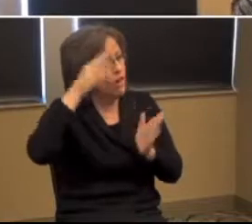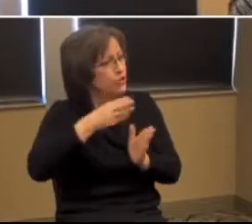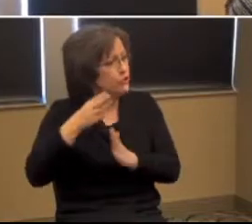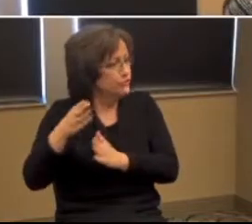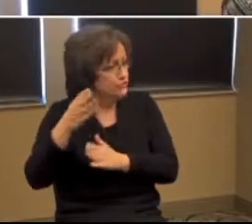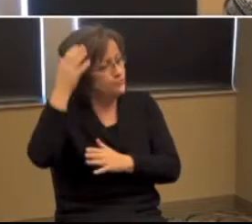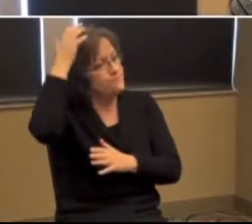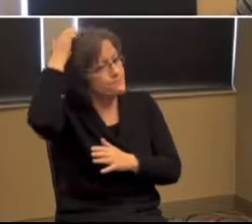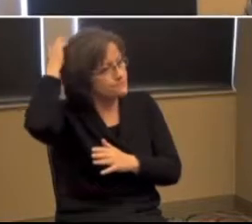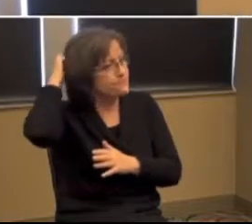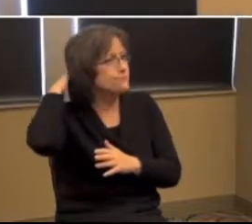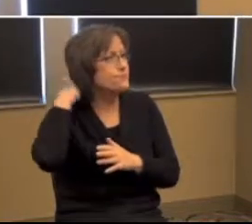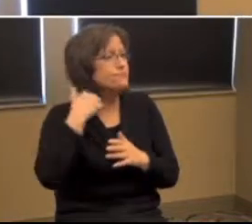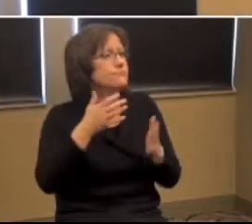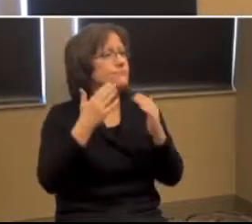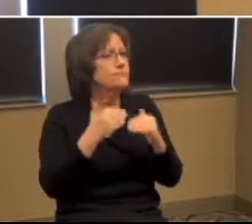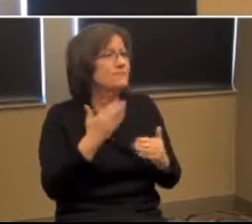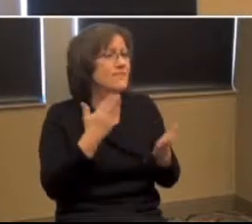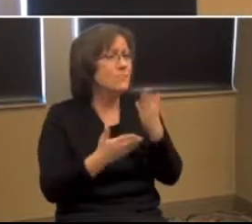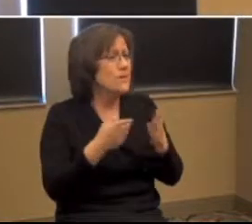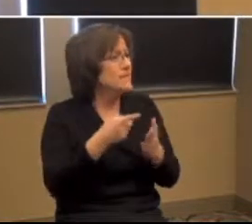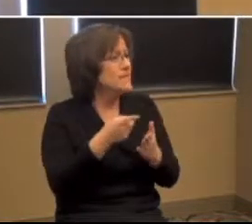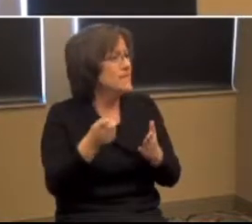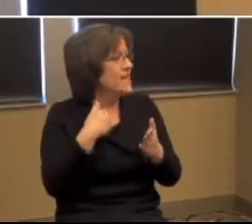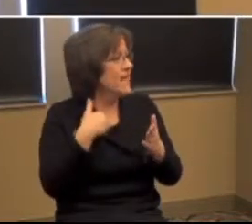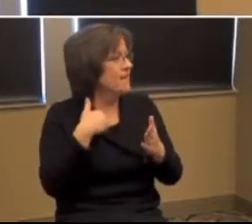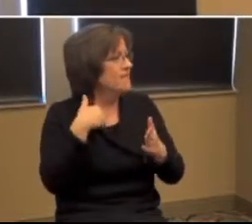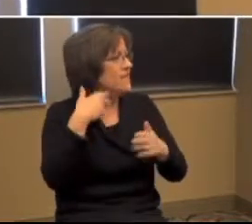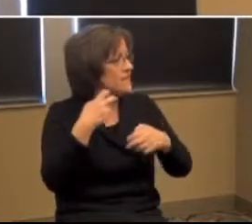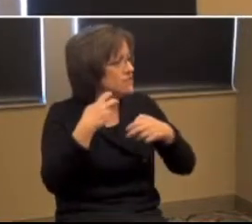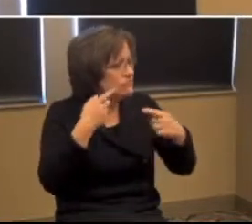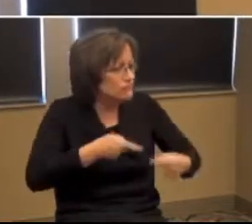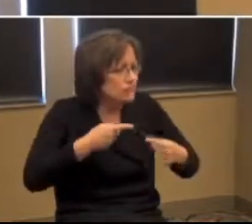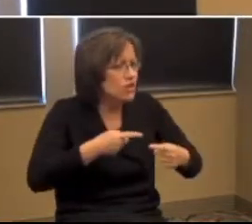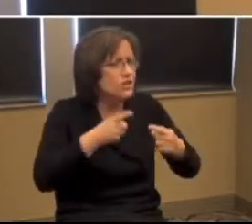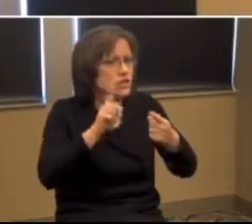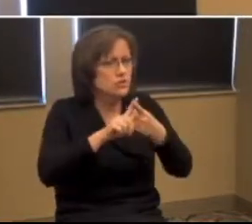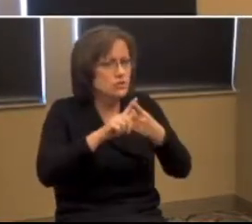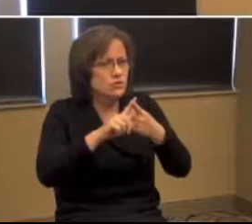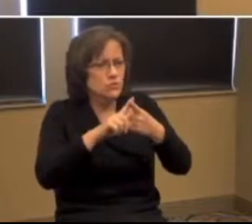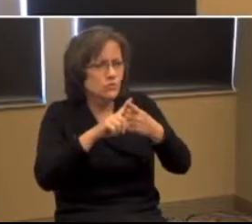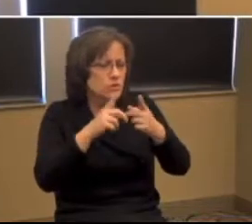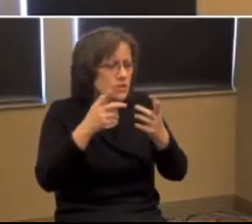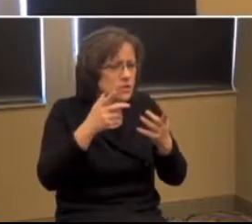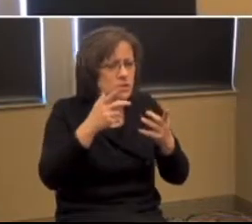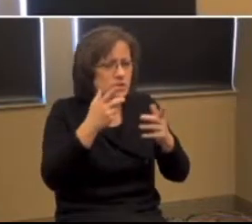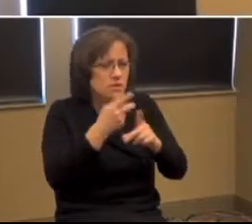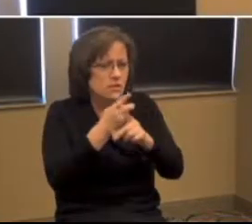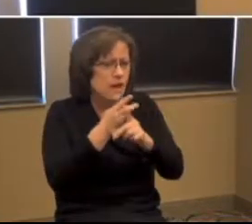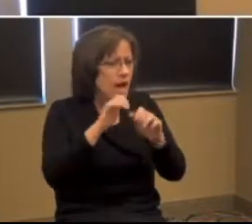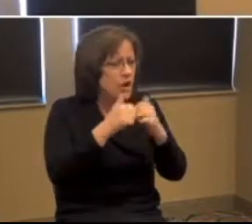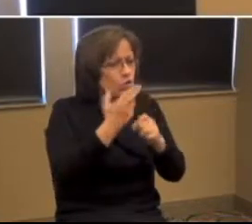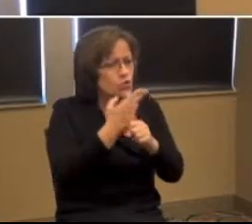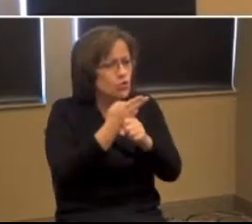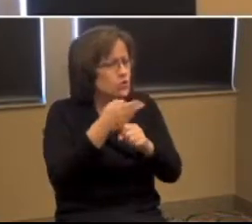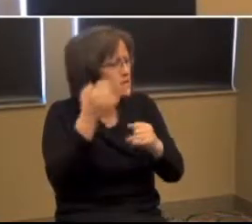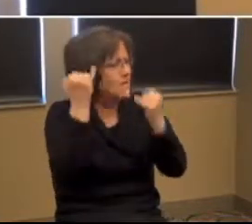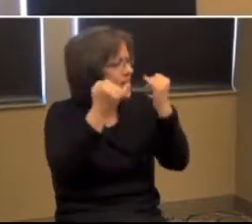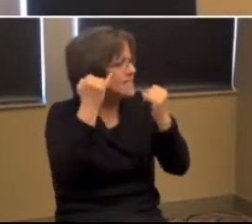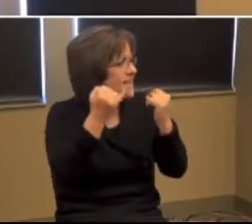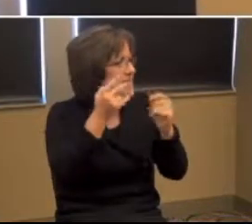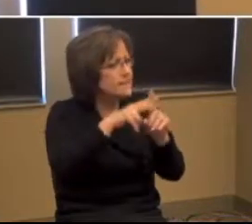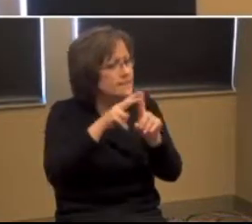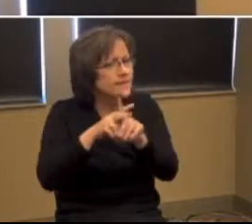They may have difficulty combining ideas, especially when those ideas are abstract. So if there's any level